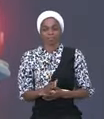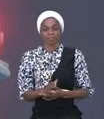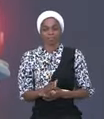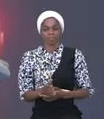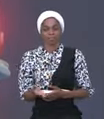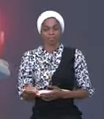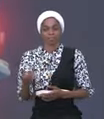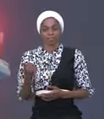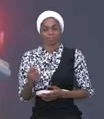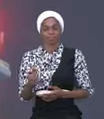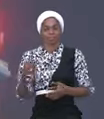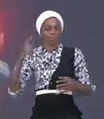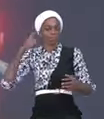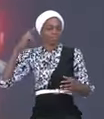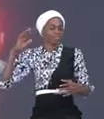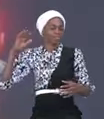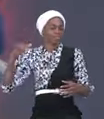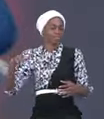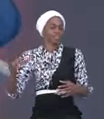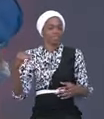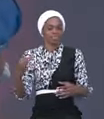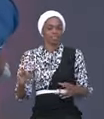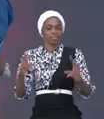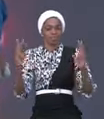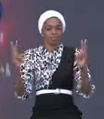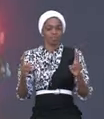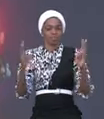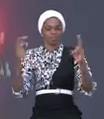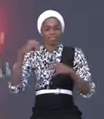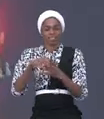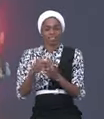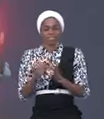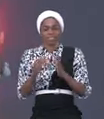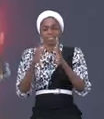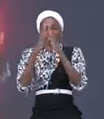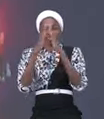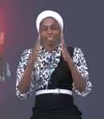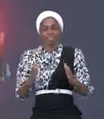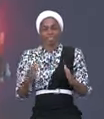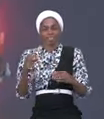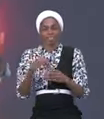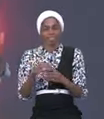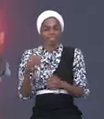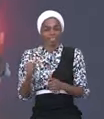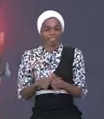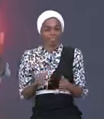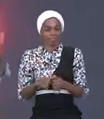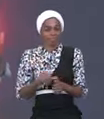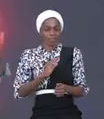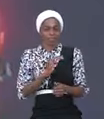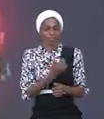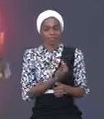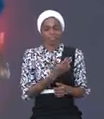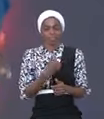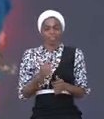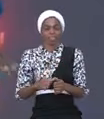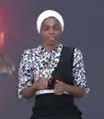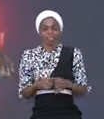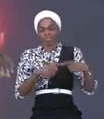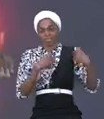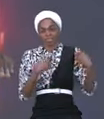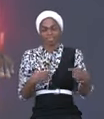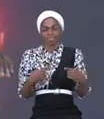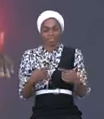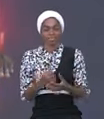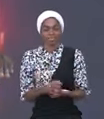the sound of victory in the house, in every soul and every heart. There's victory within